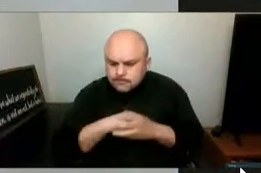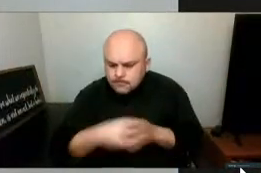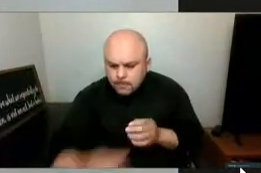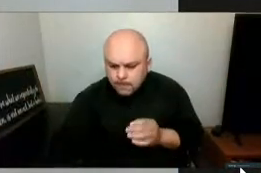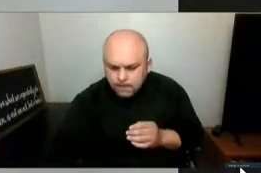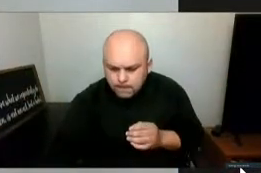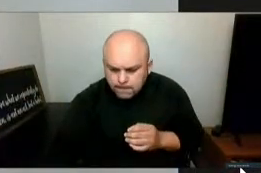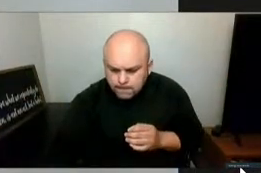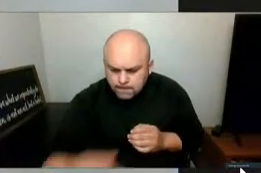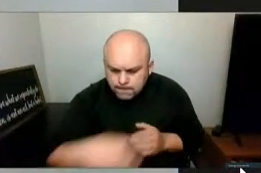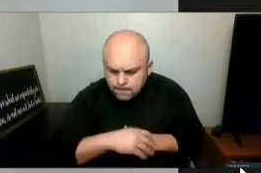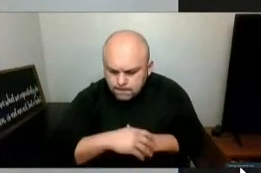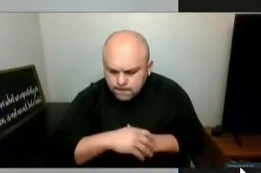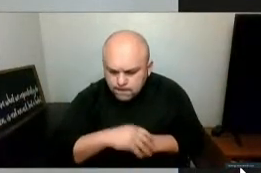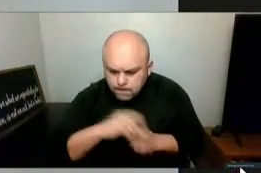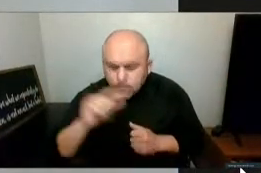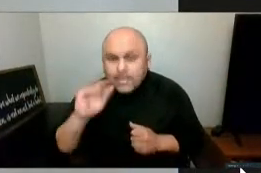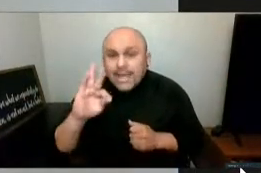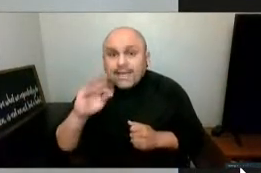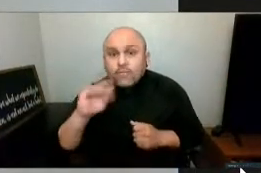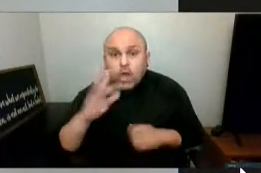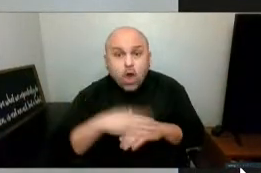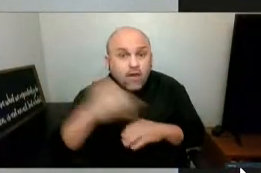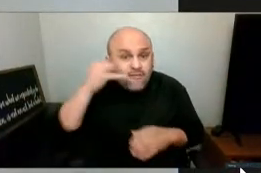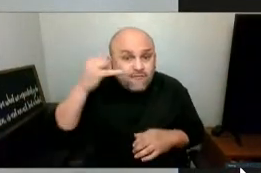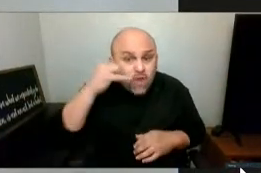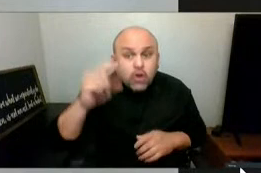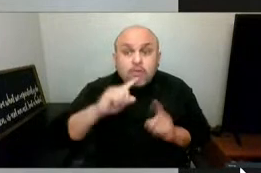If you are on phone. Thank you.